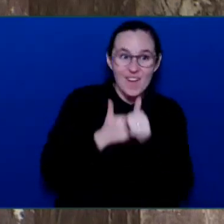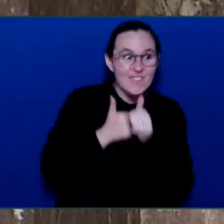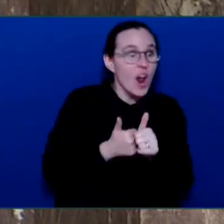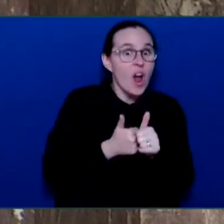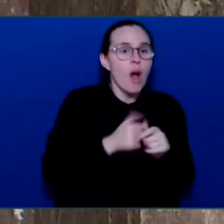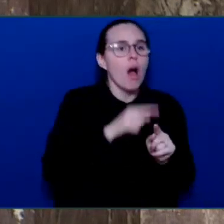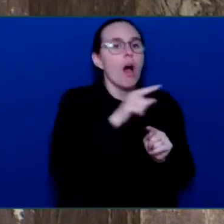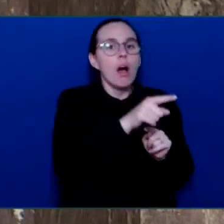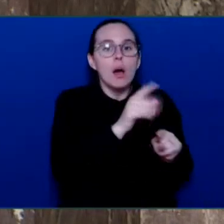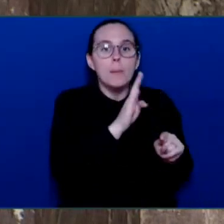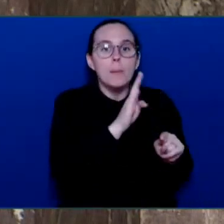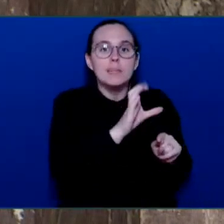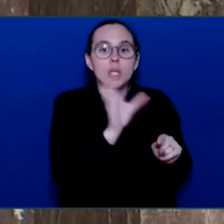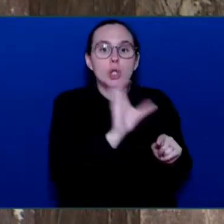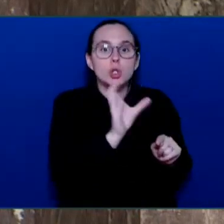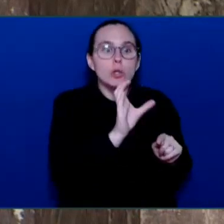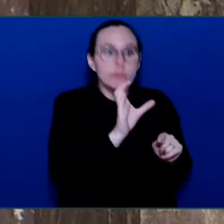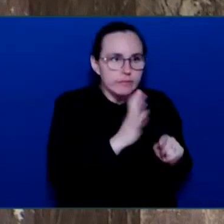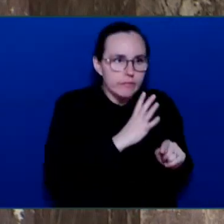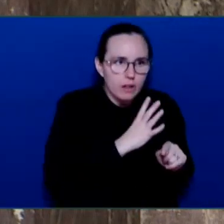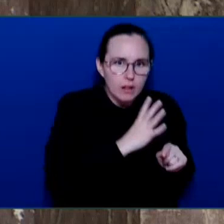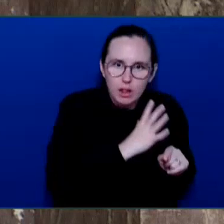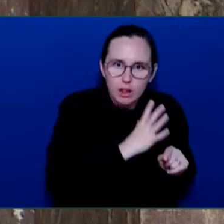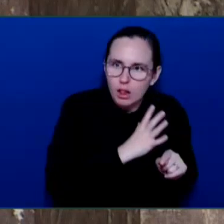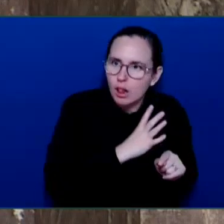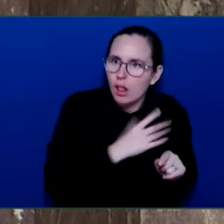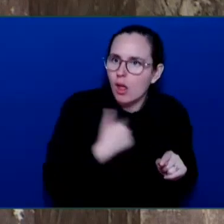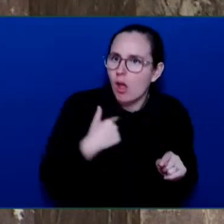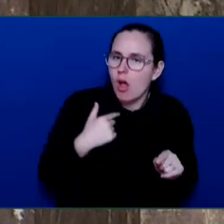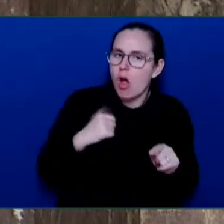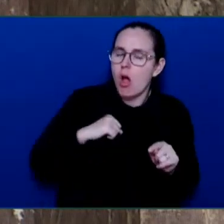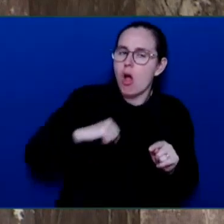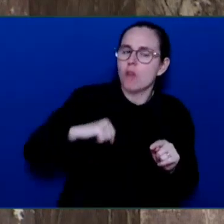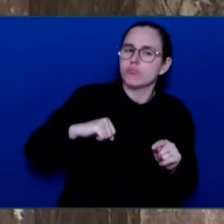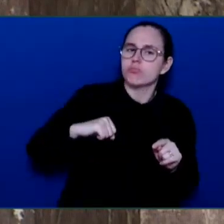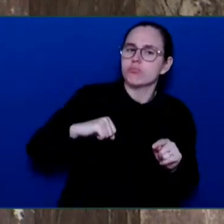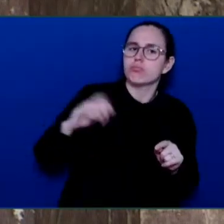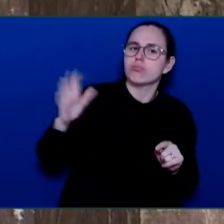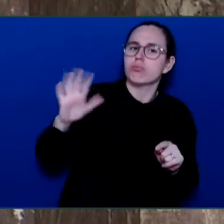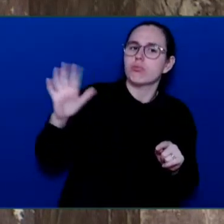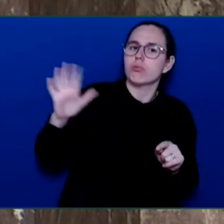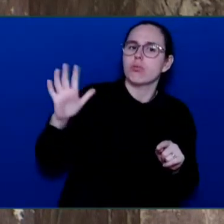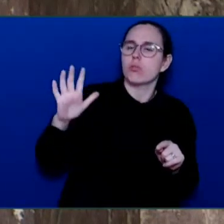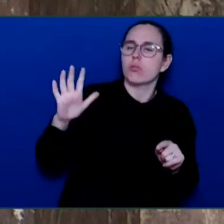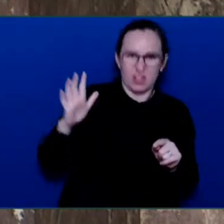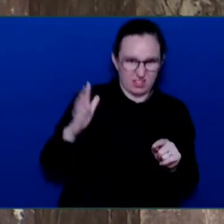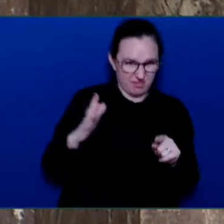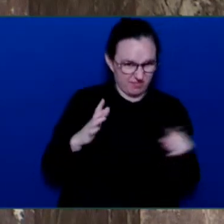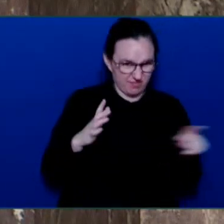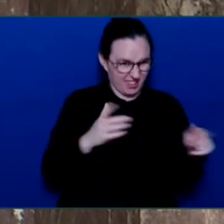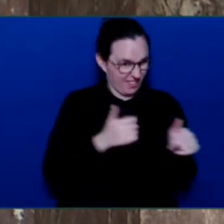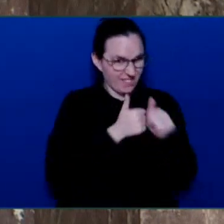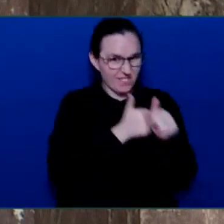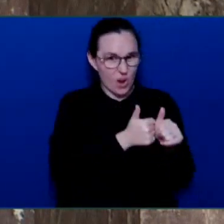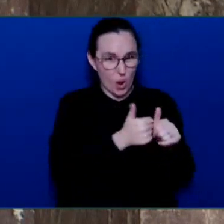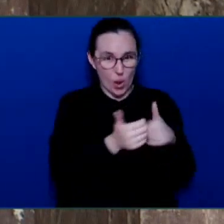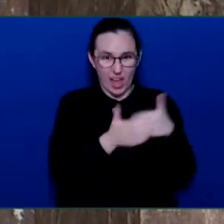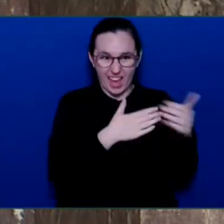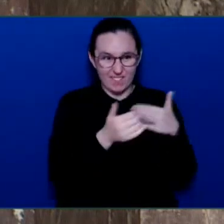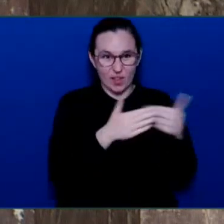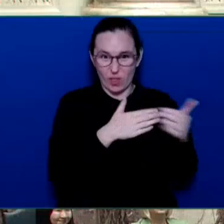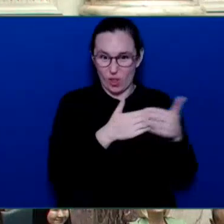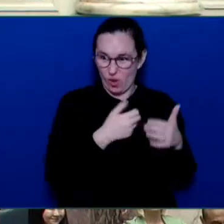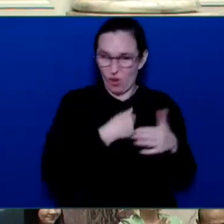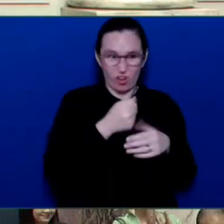Honourable Speaker. They have no principles, they have no values, they believe in nothing but trying to win the election. We're going to continue to fight against that every single day, Honourable